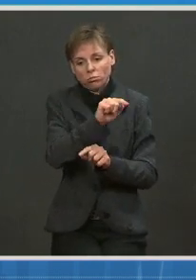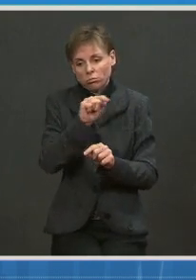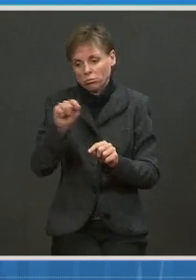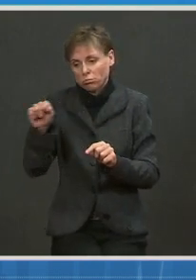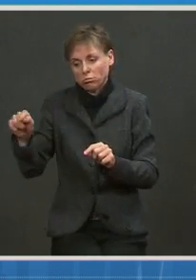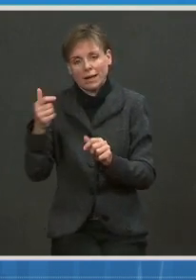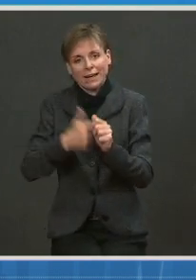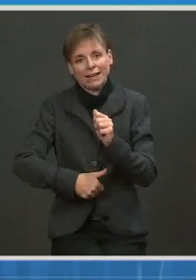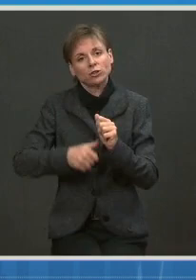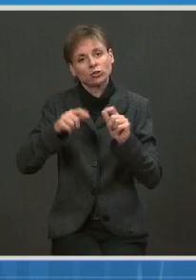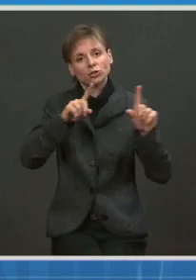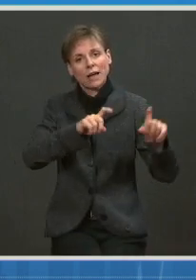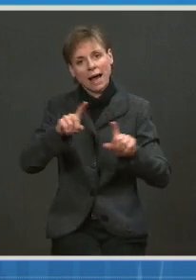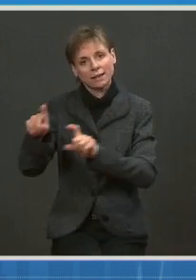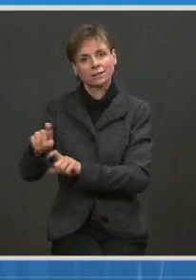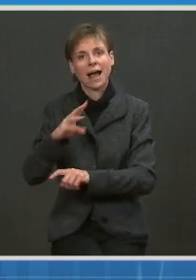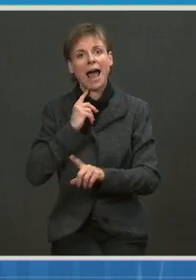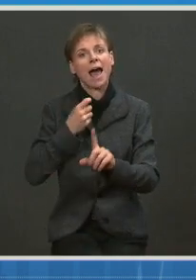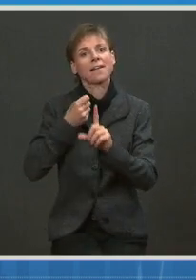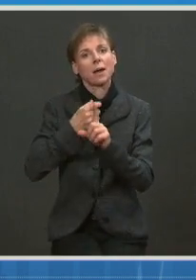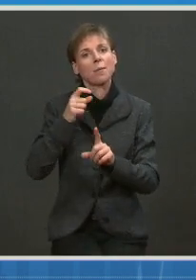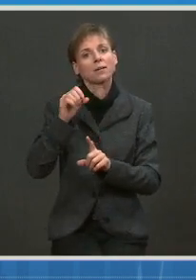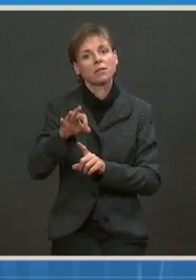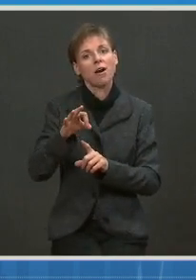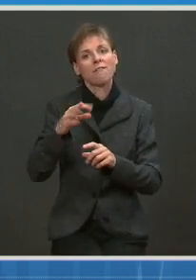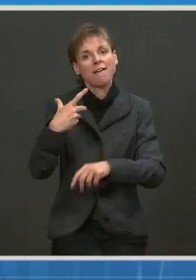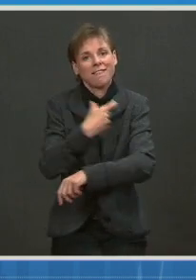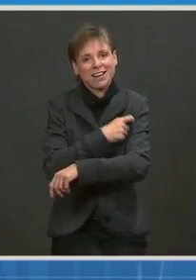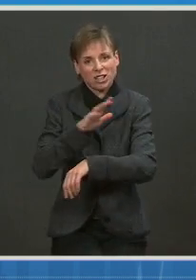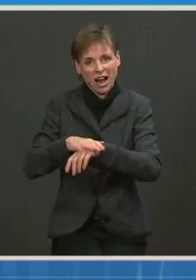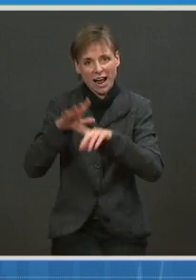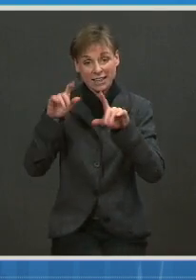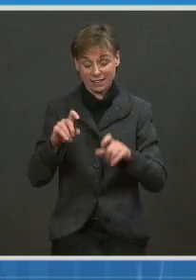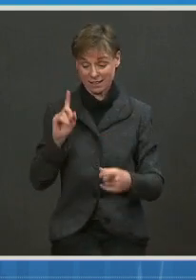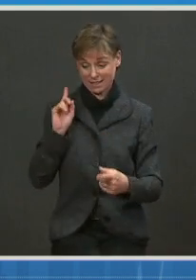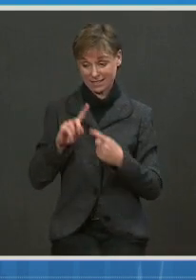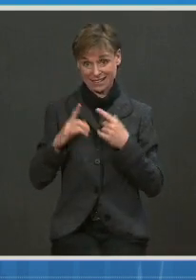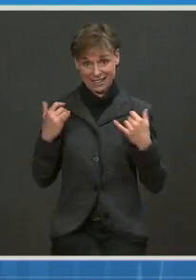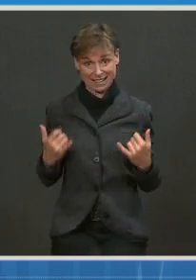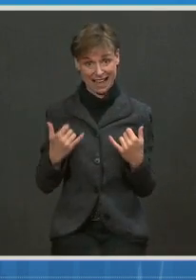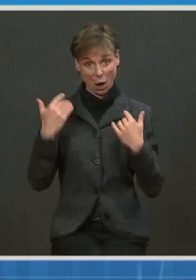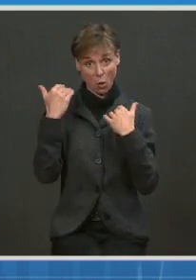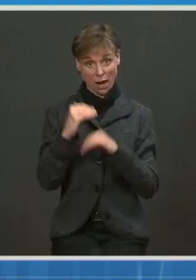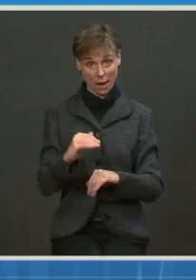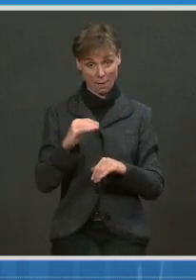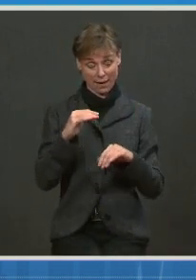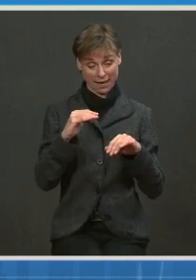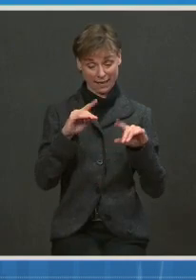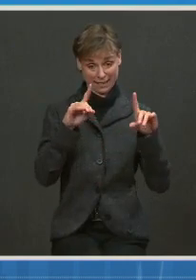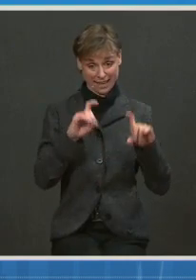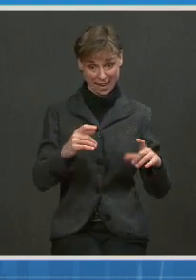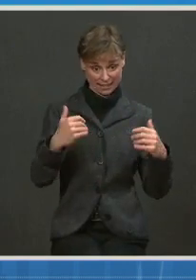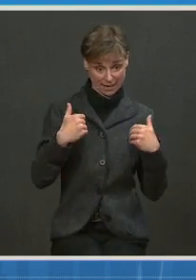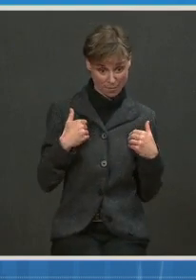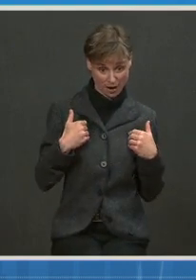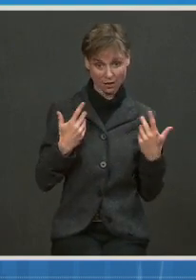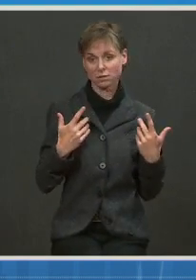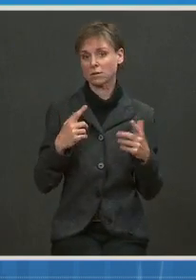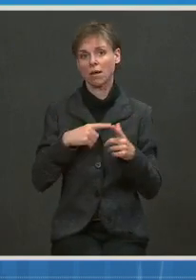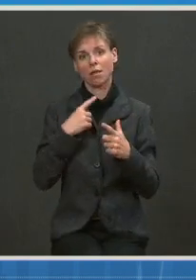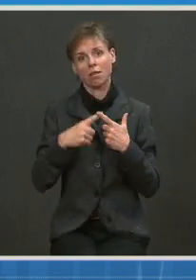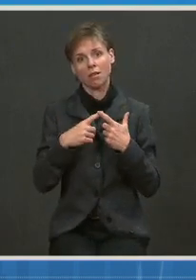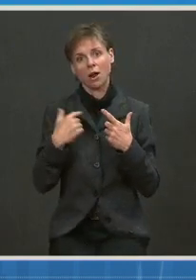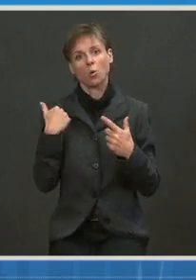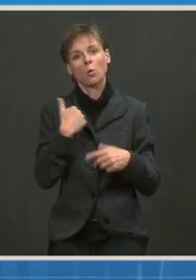testing. Importantly, until now, limited test capacity has resulted in our use of tests for largely diagnostic